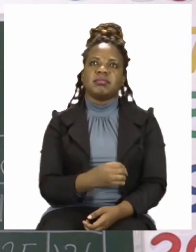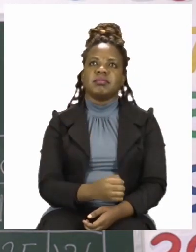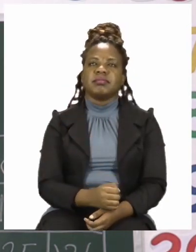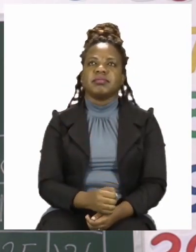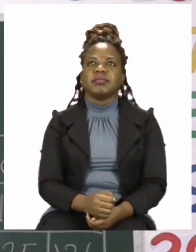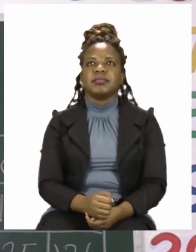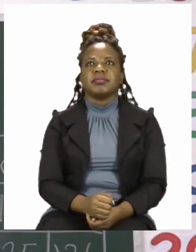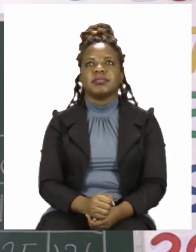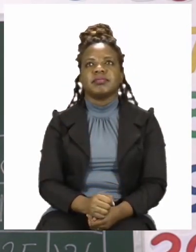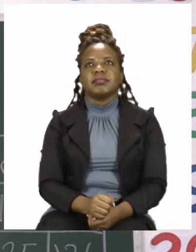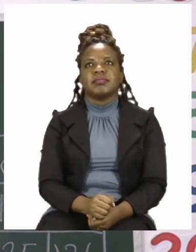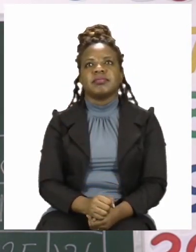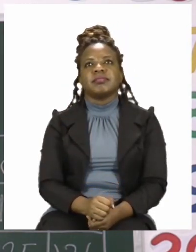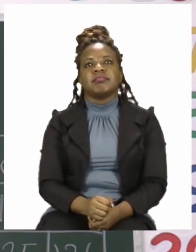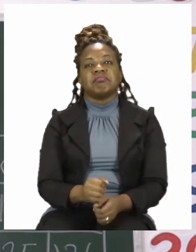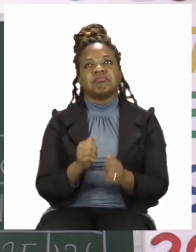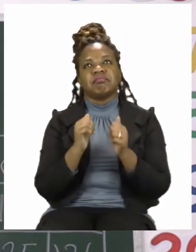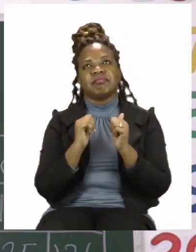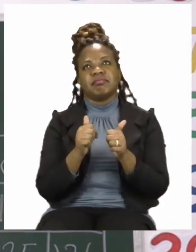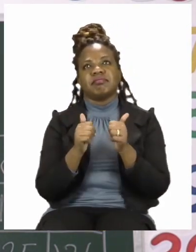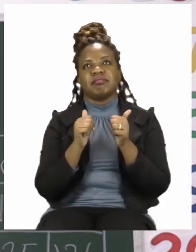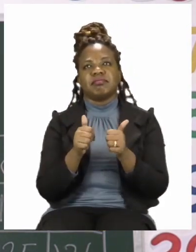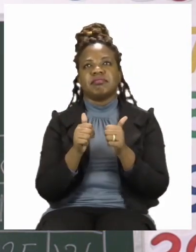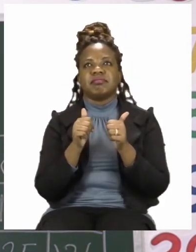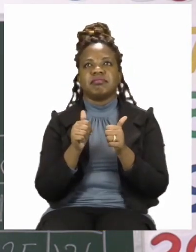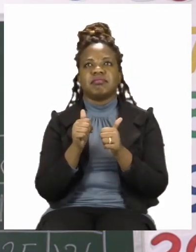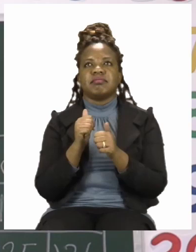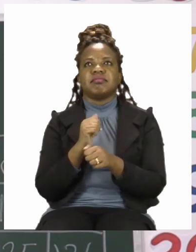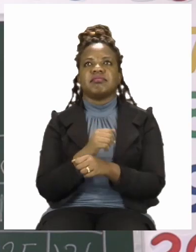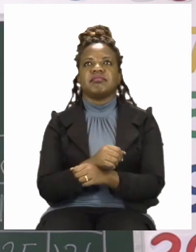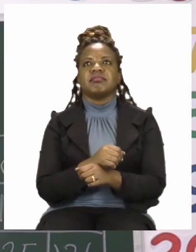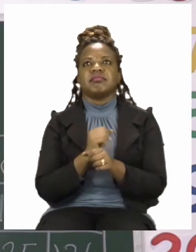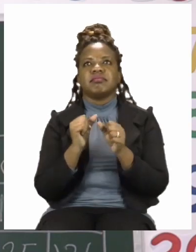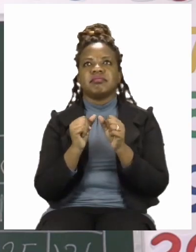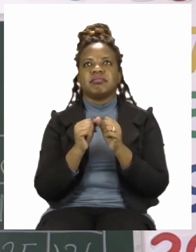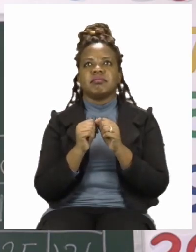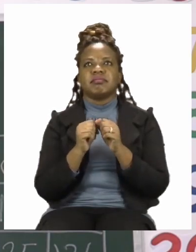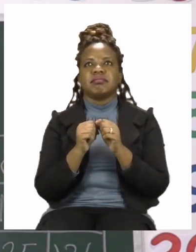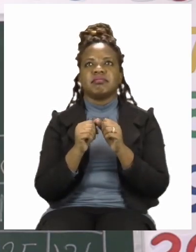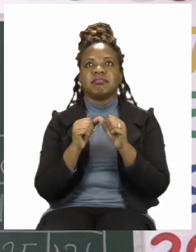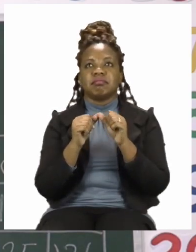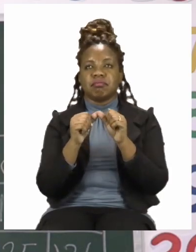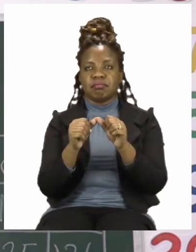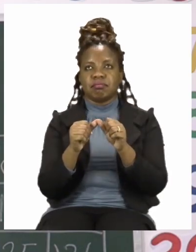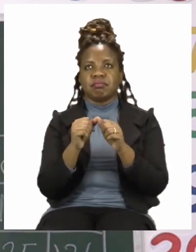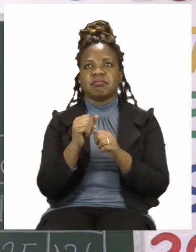134. Well done, everyone. Which means that this one after